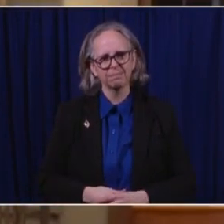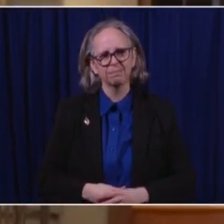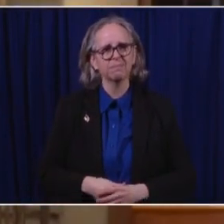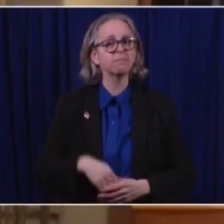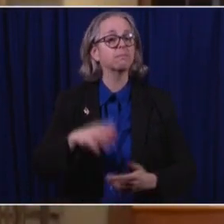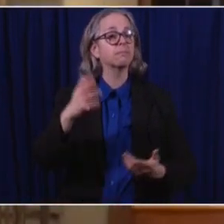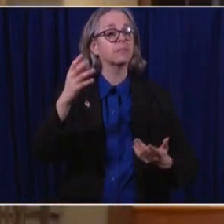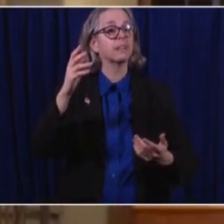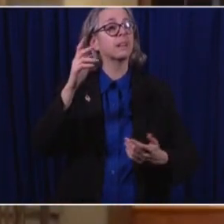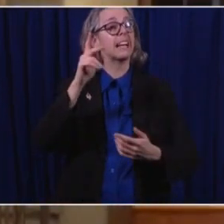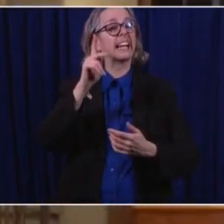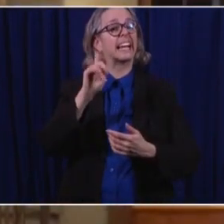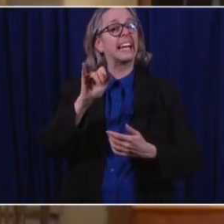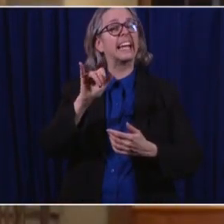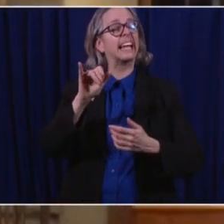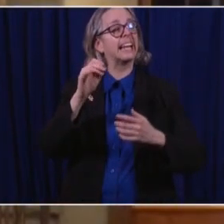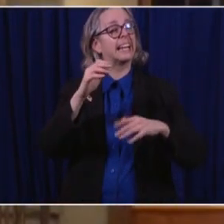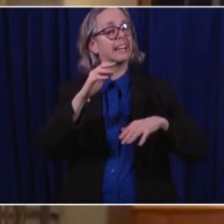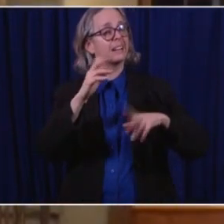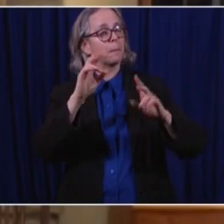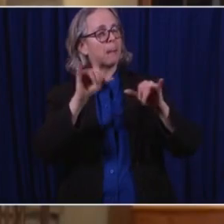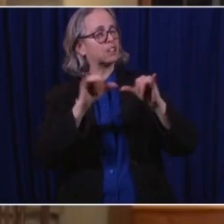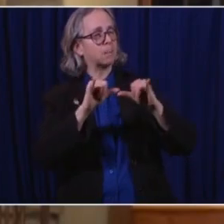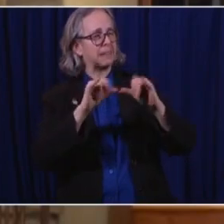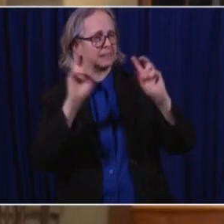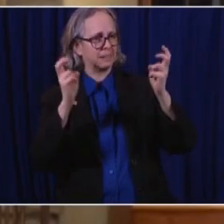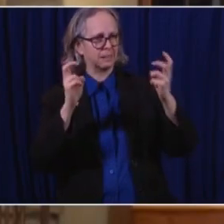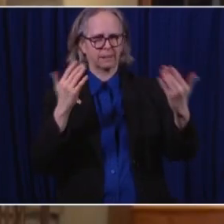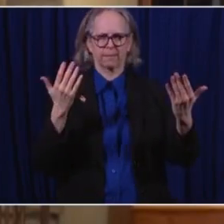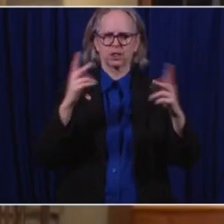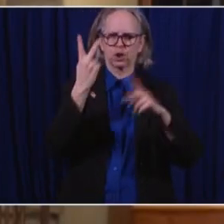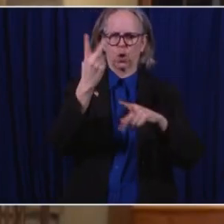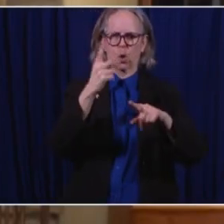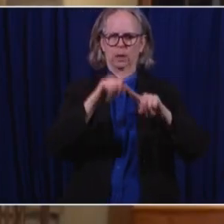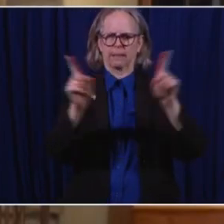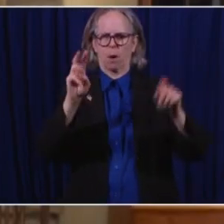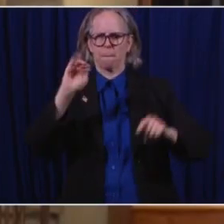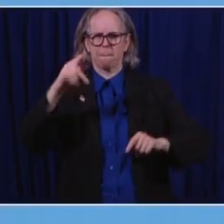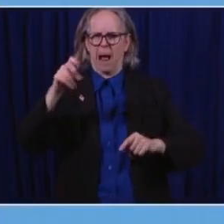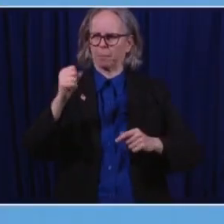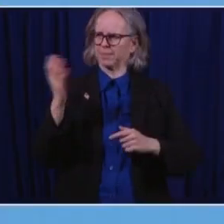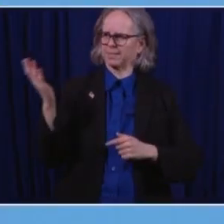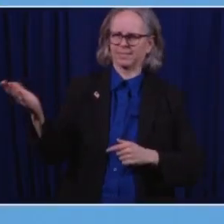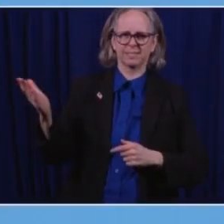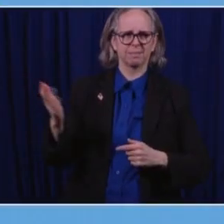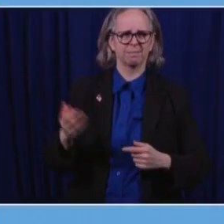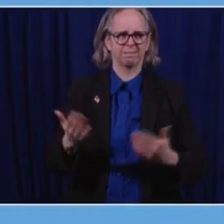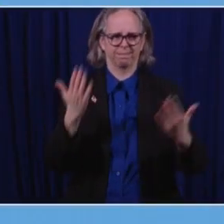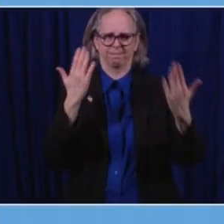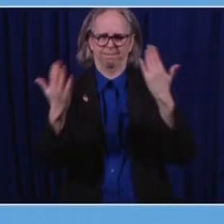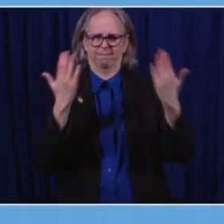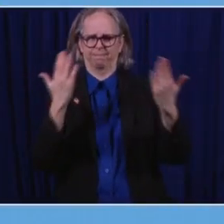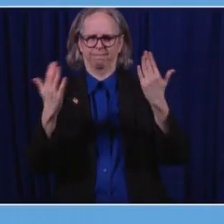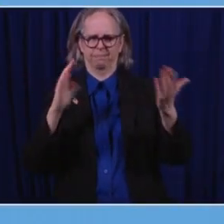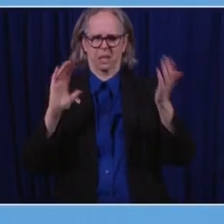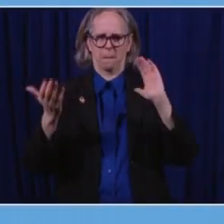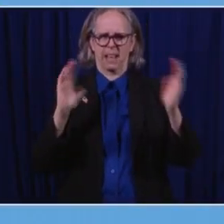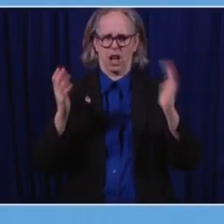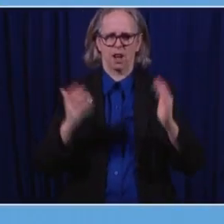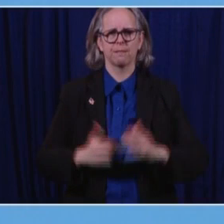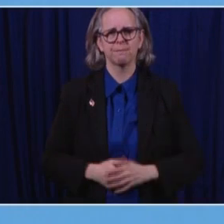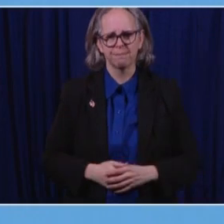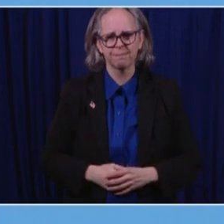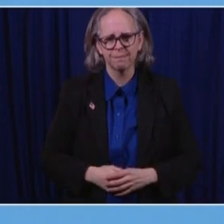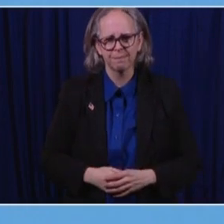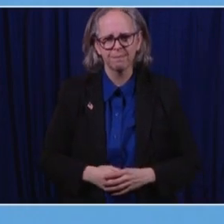at this. The first map on the left shows how counties are doing in cases per population, similar to what we saw with the